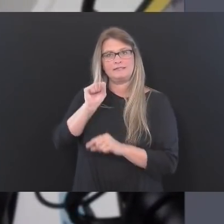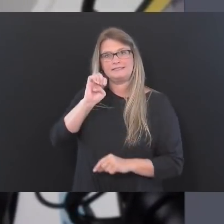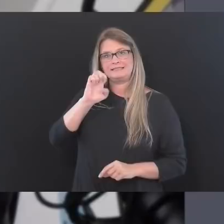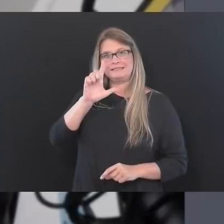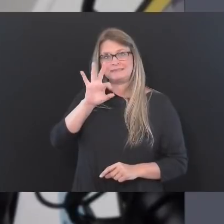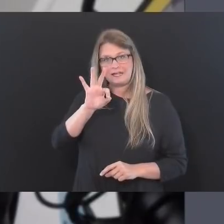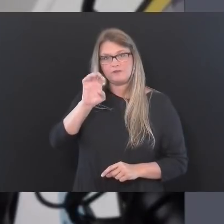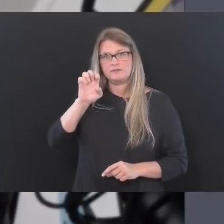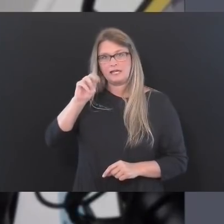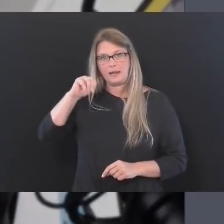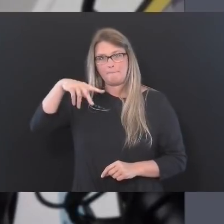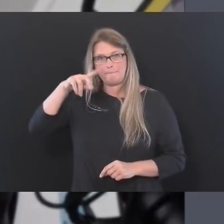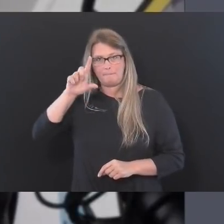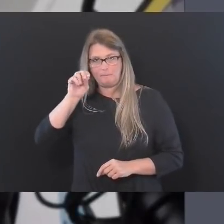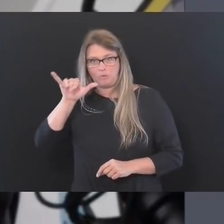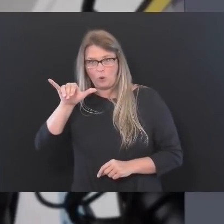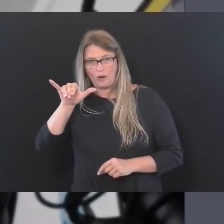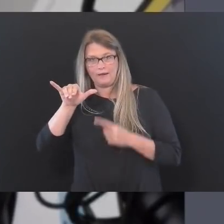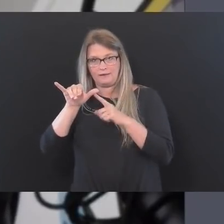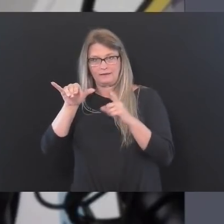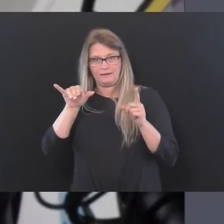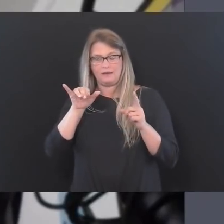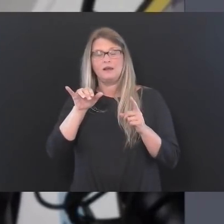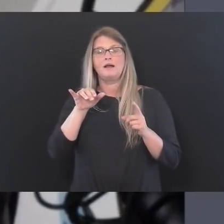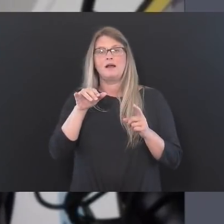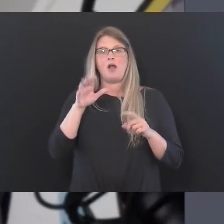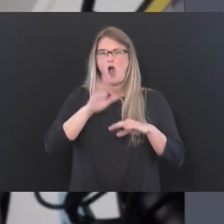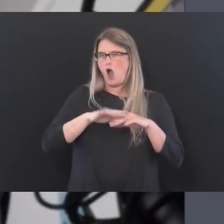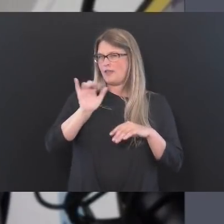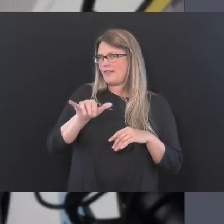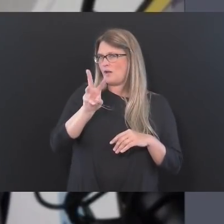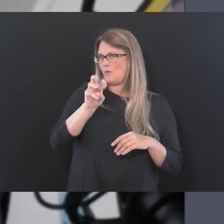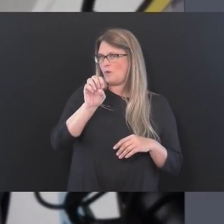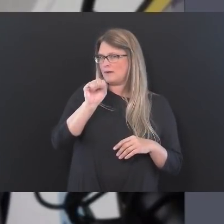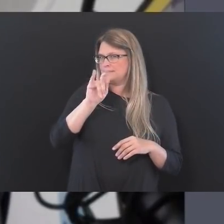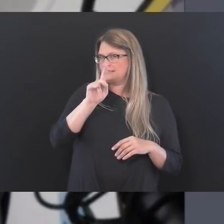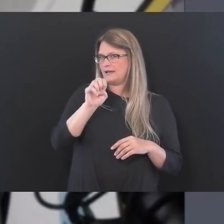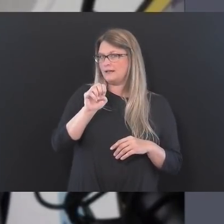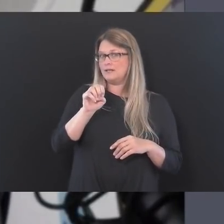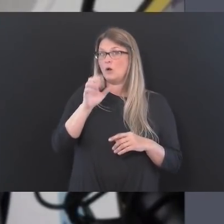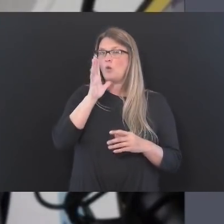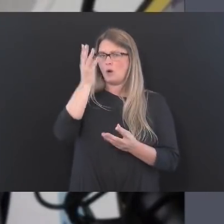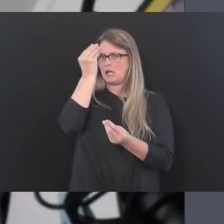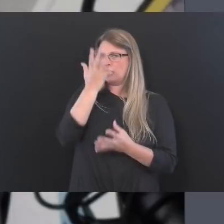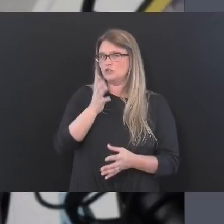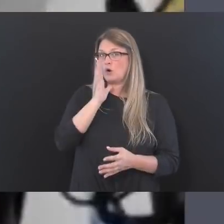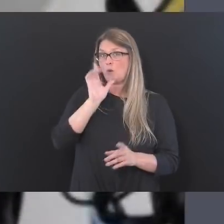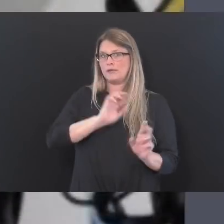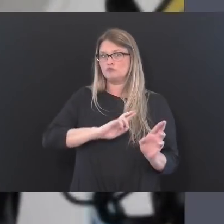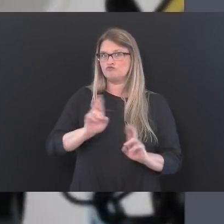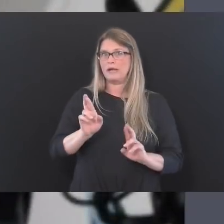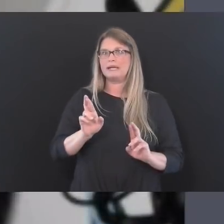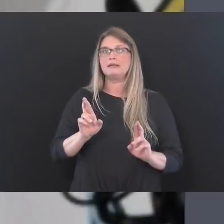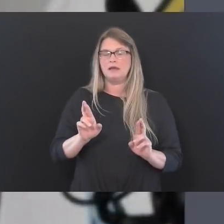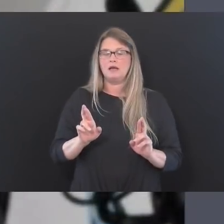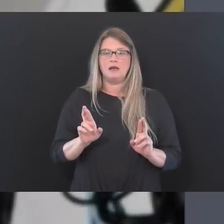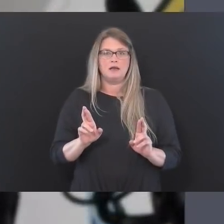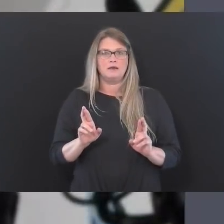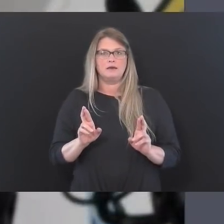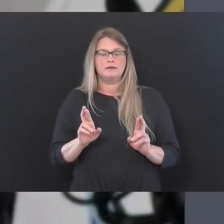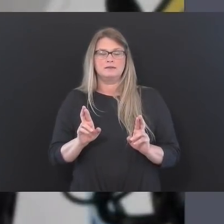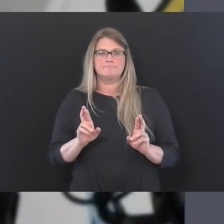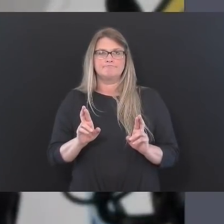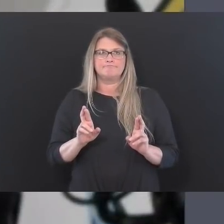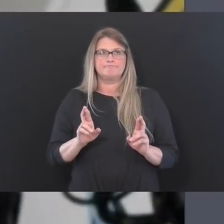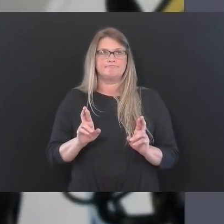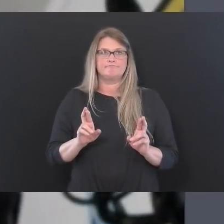that the Workforce website basically kind of has we'll let you know when it's ready type of web page,